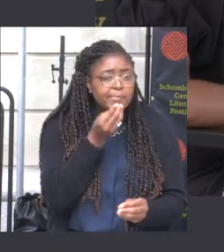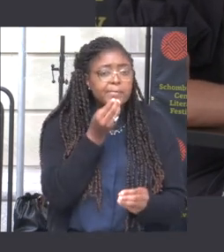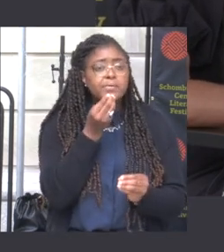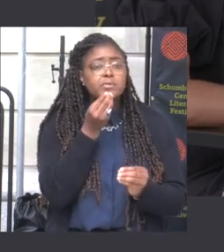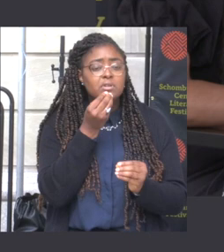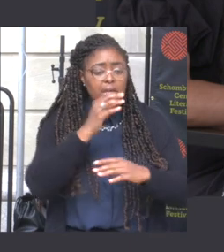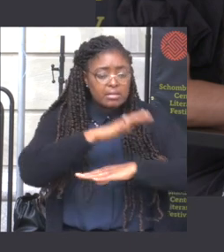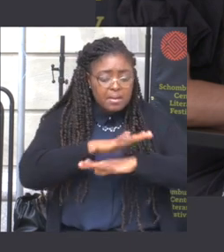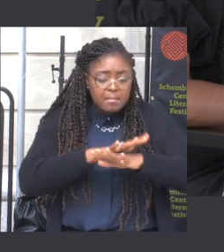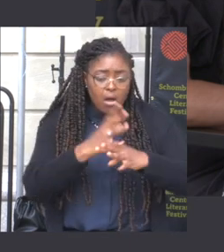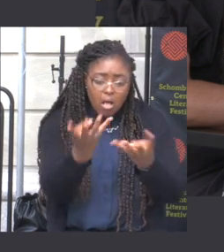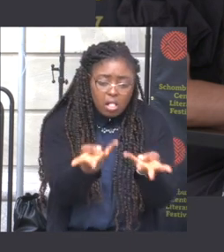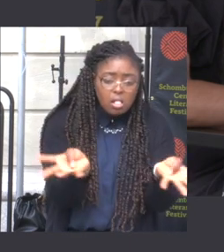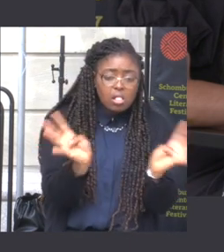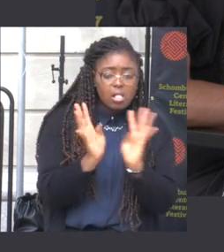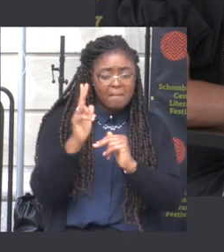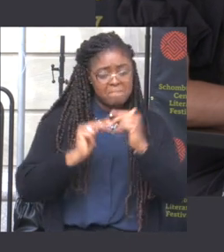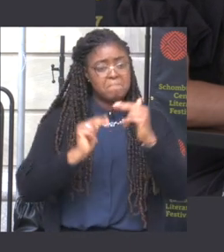table. And so,